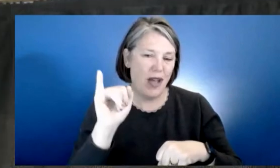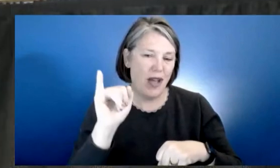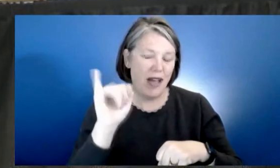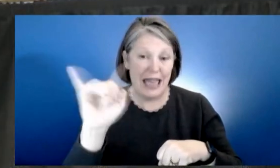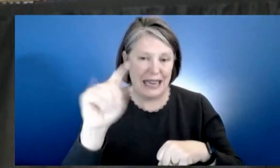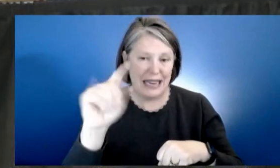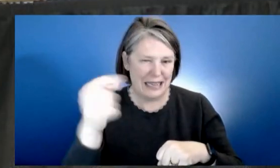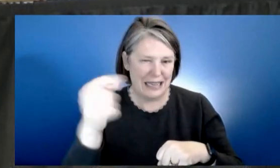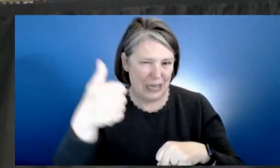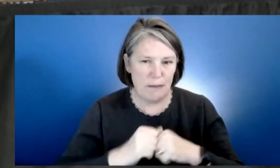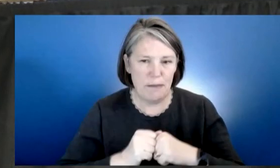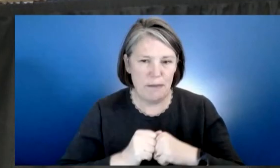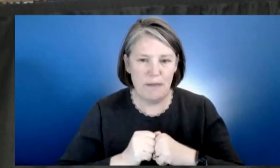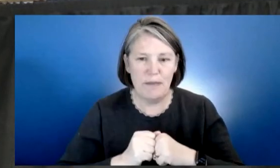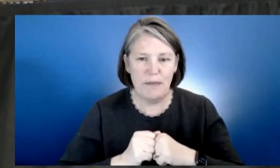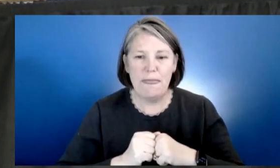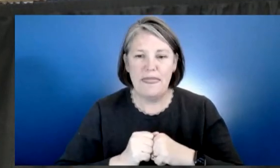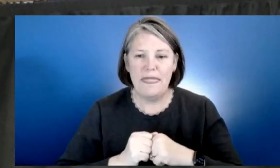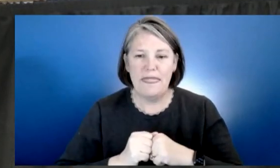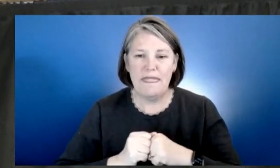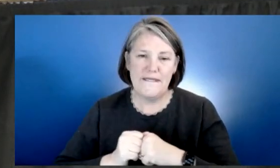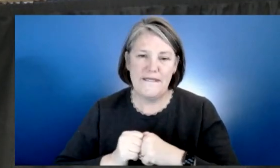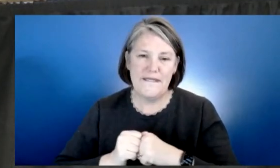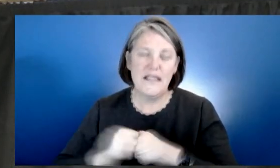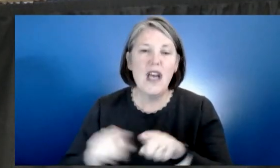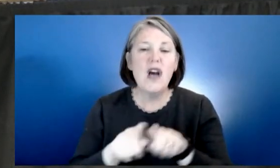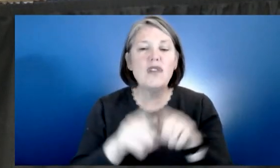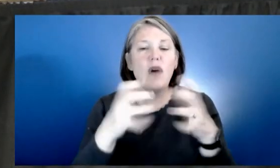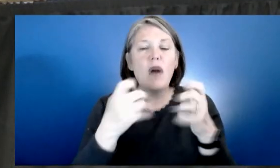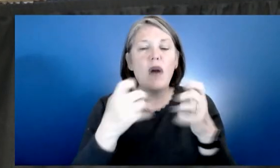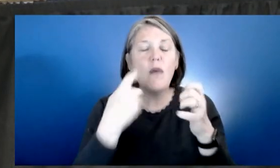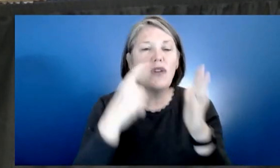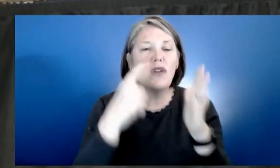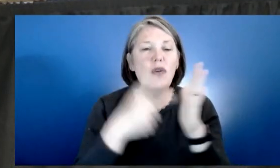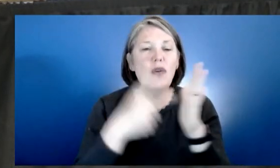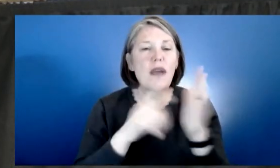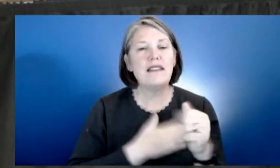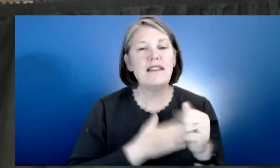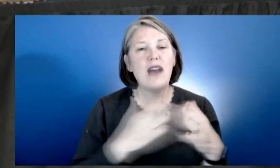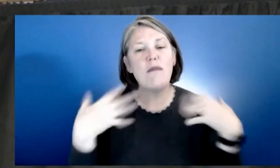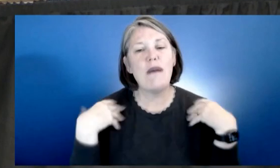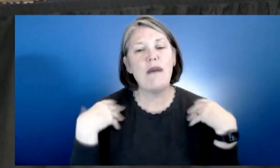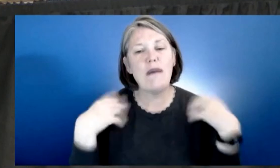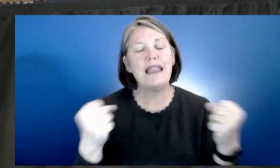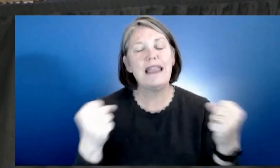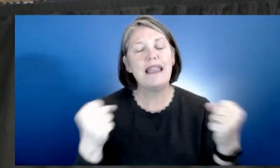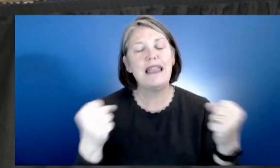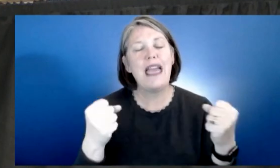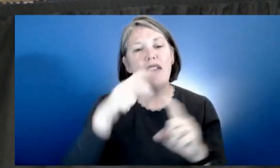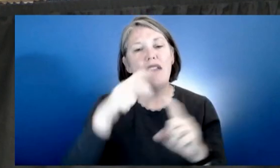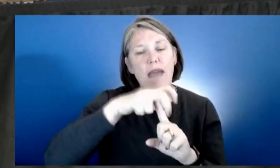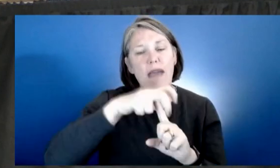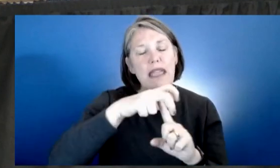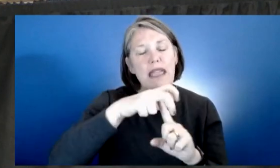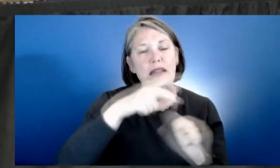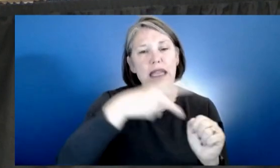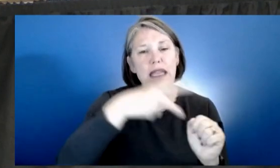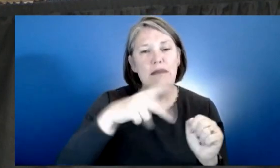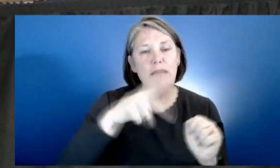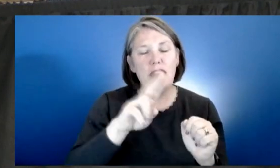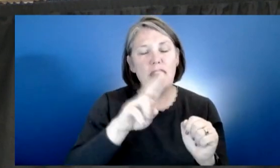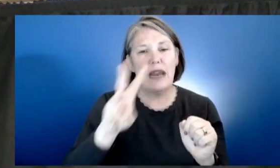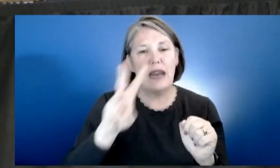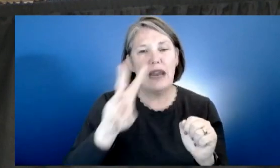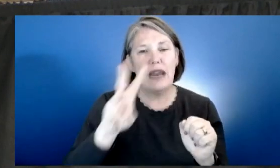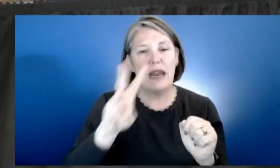again recognize our public health champions, Pikes Peak United Way and Peak View Behavioral Health.